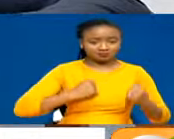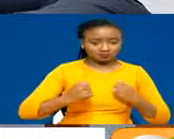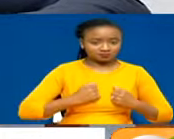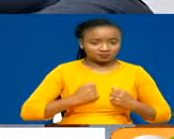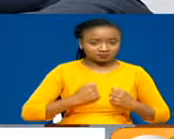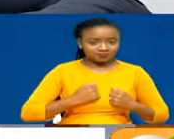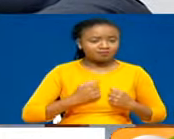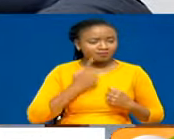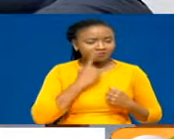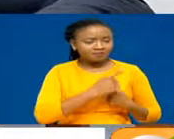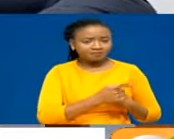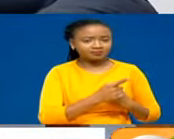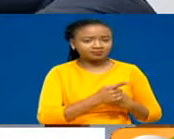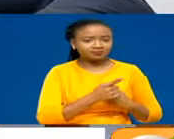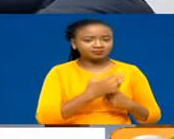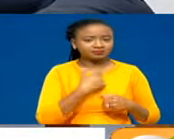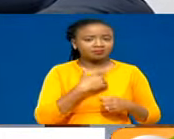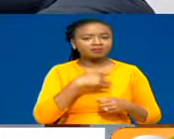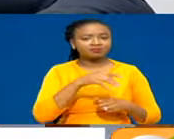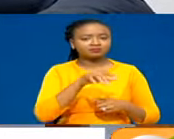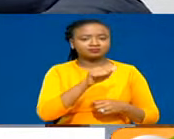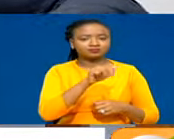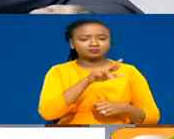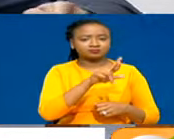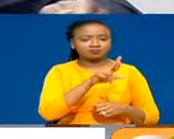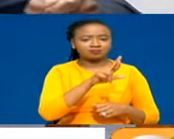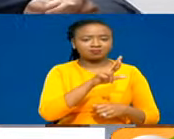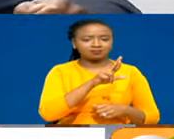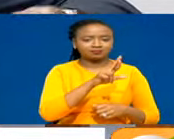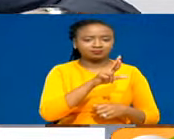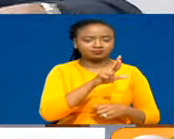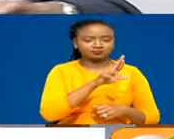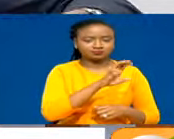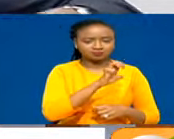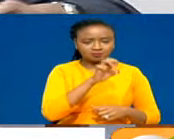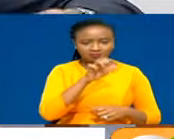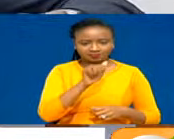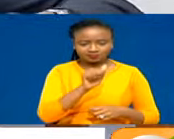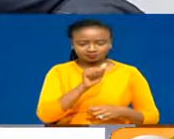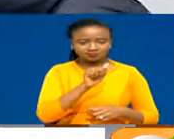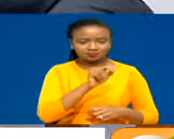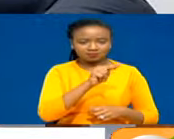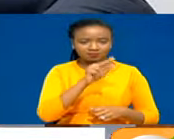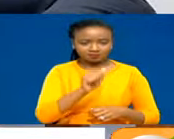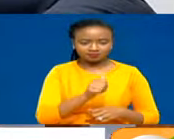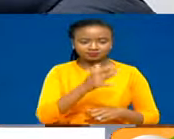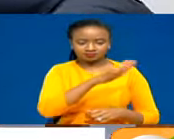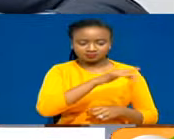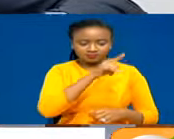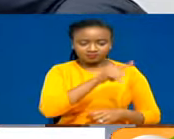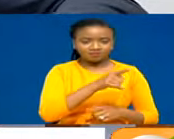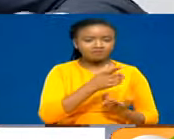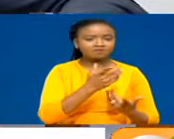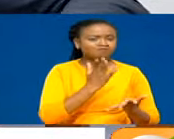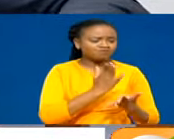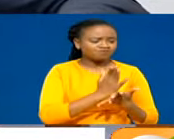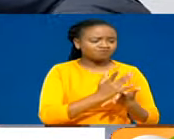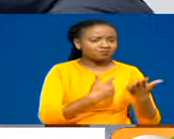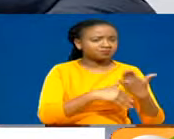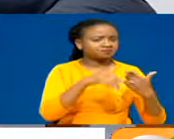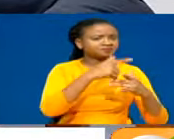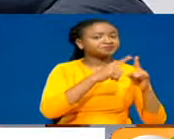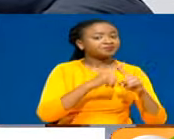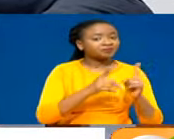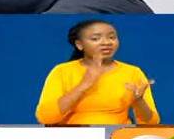see what it's generating, right? And even though these are just courts, it's going to generate a lot of events, a lot